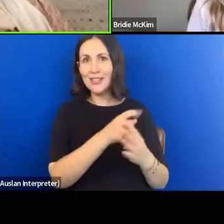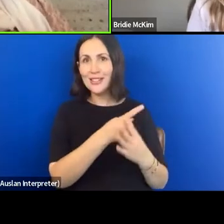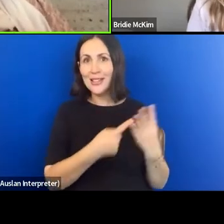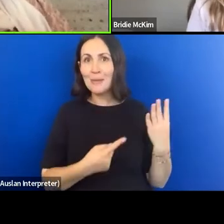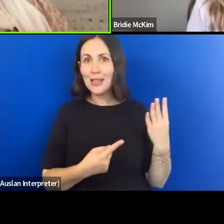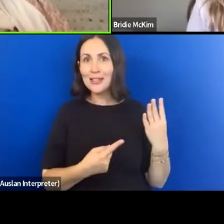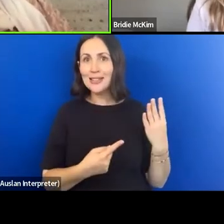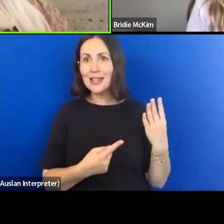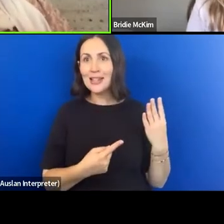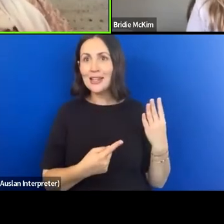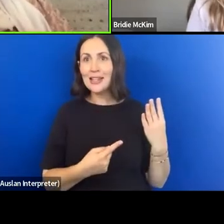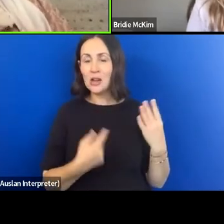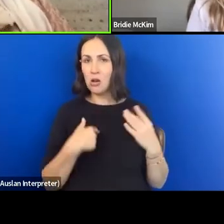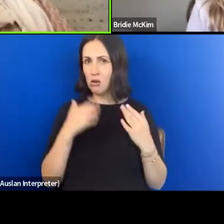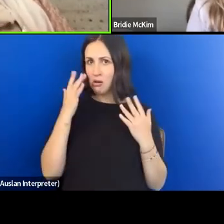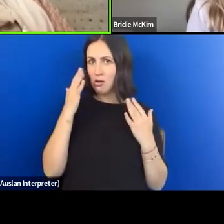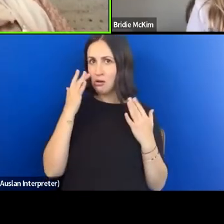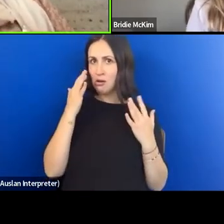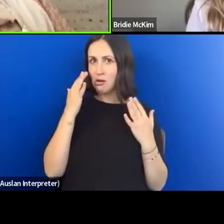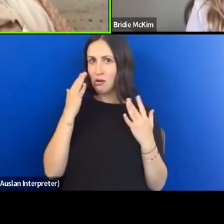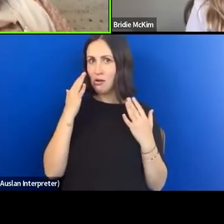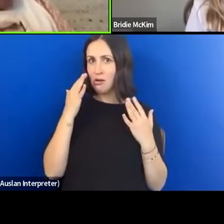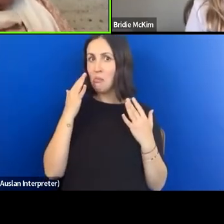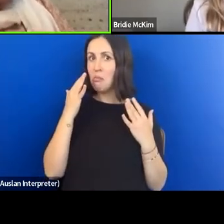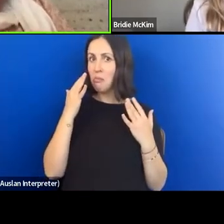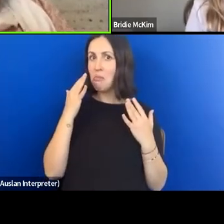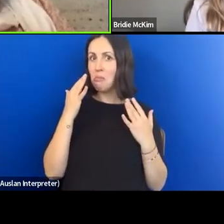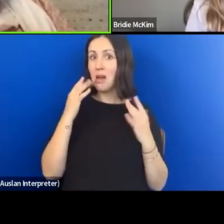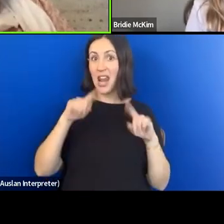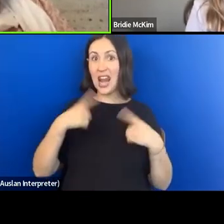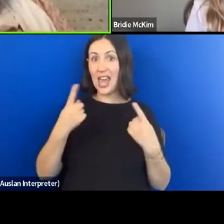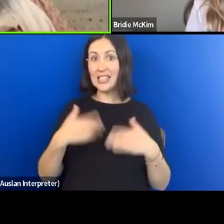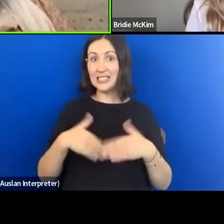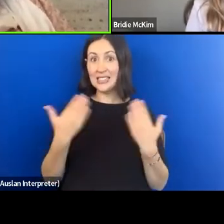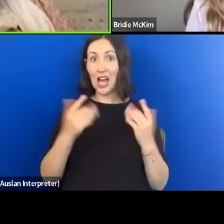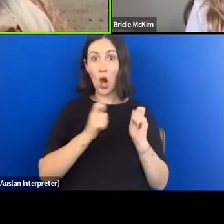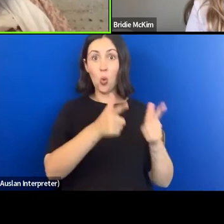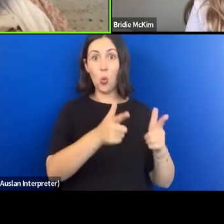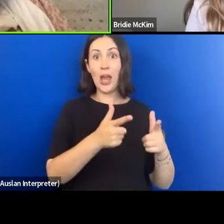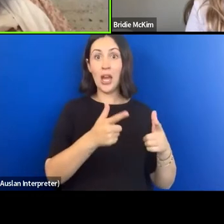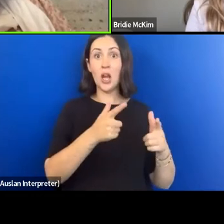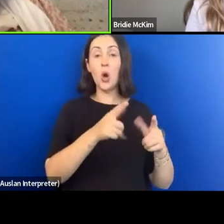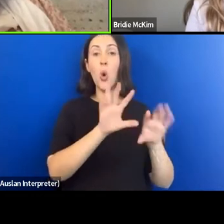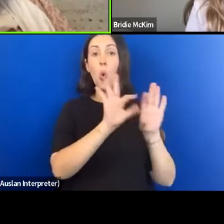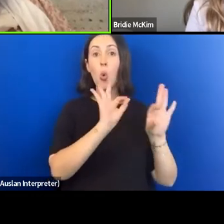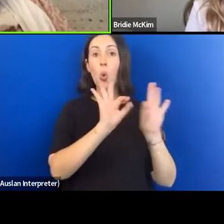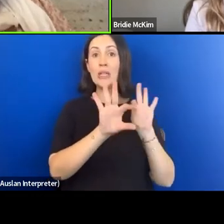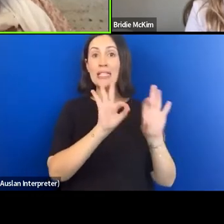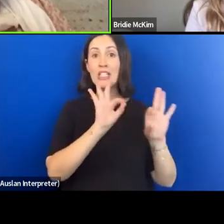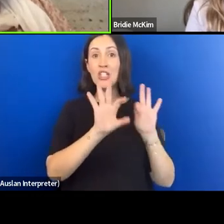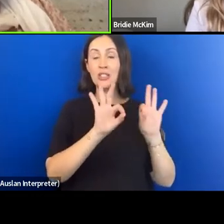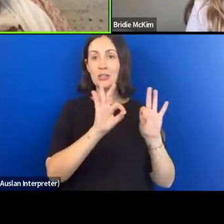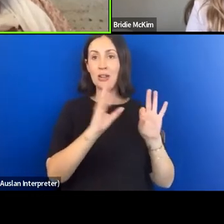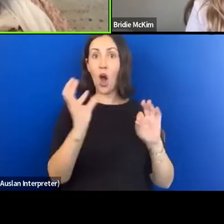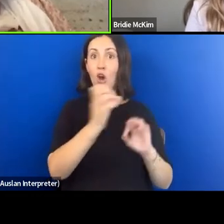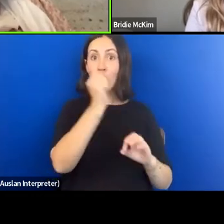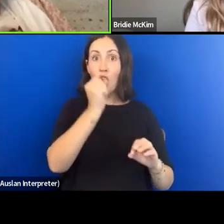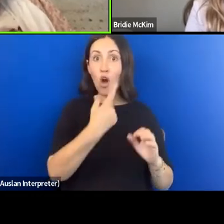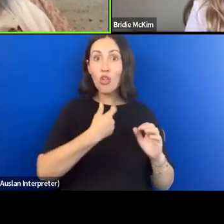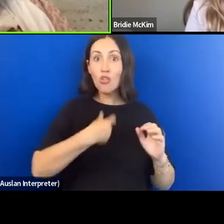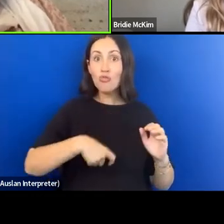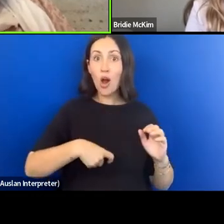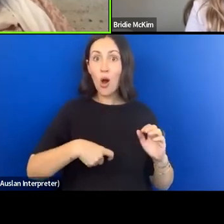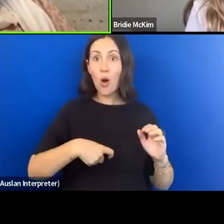So the next day, I went to an audition and I was cast in a show